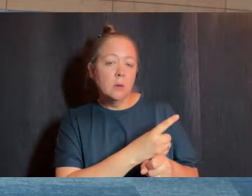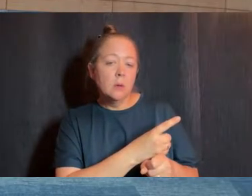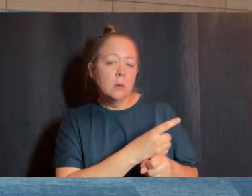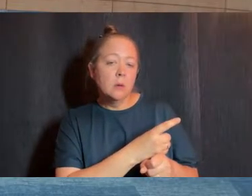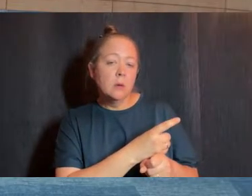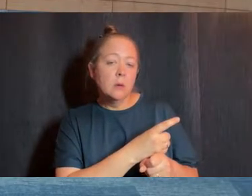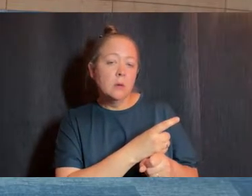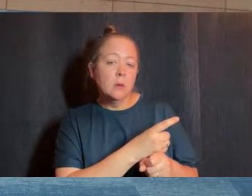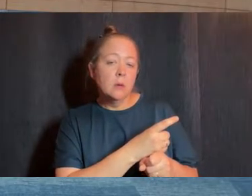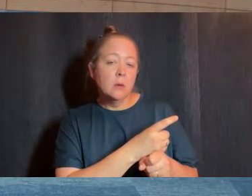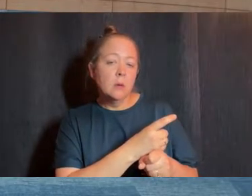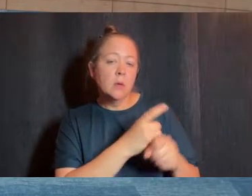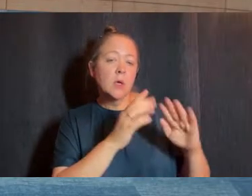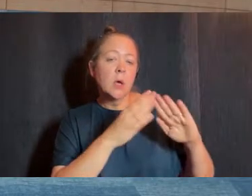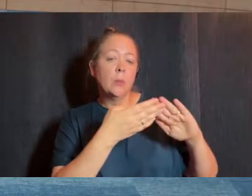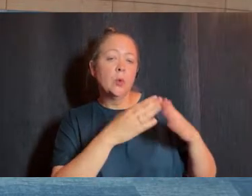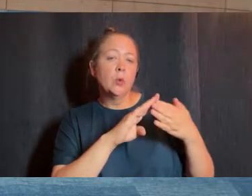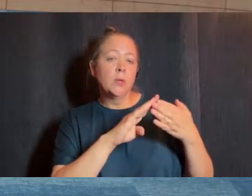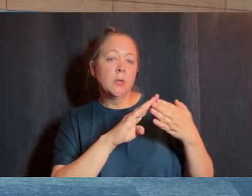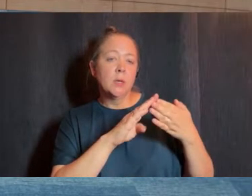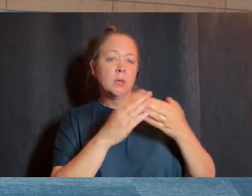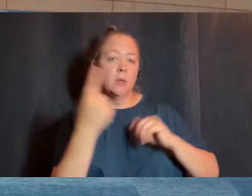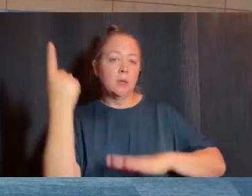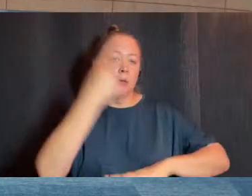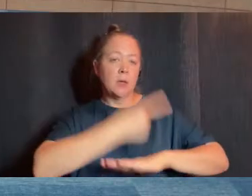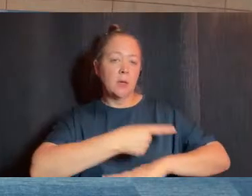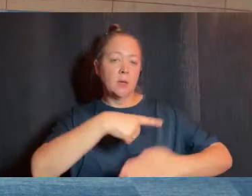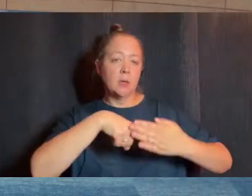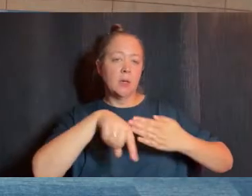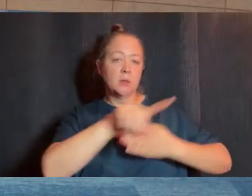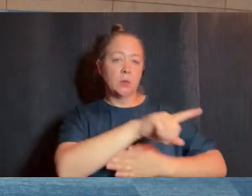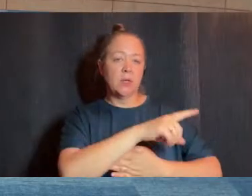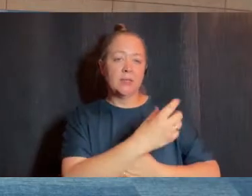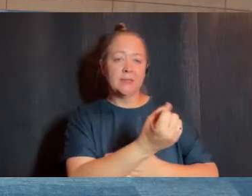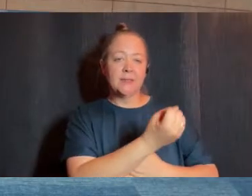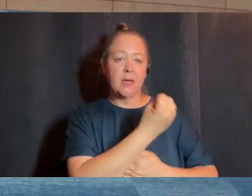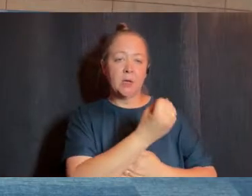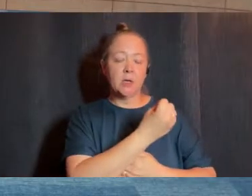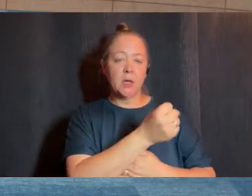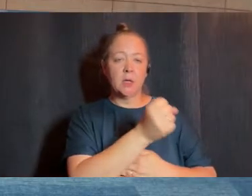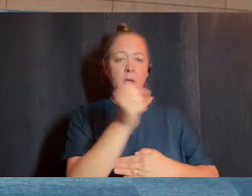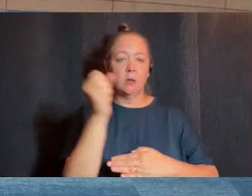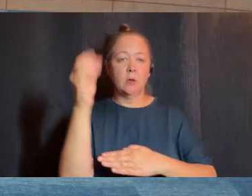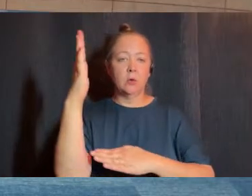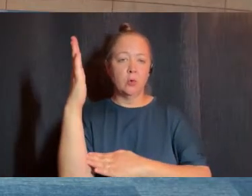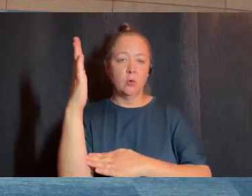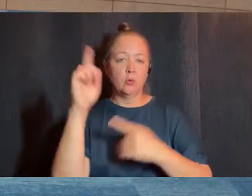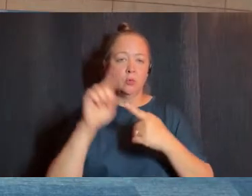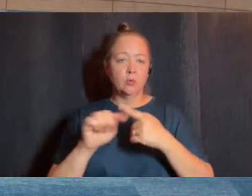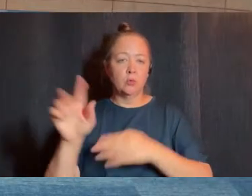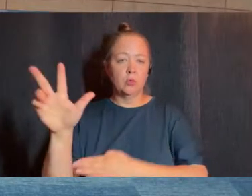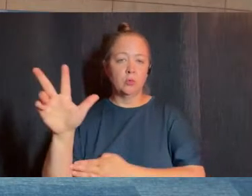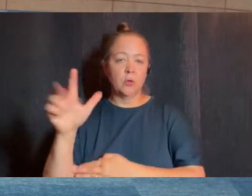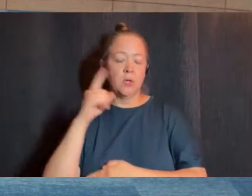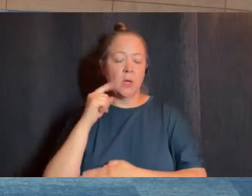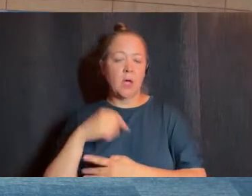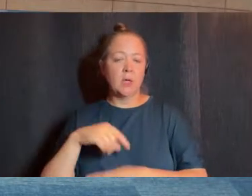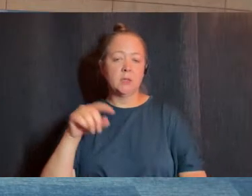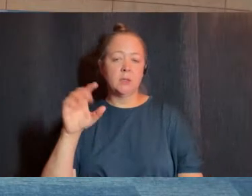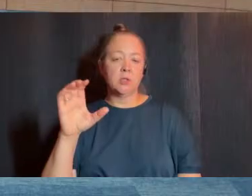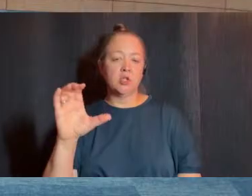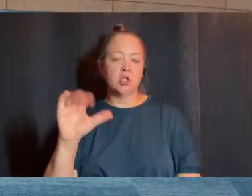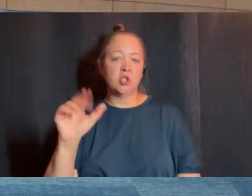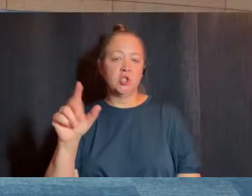next Saturday, July 18th, noon to 3. It will be at Cheverly Town Park. As it was